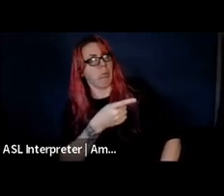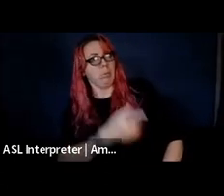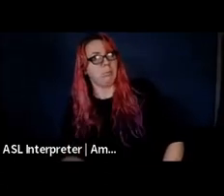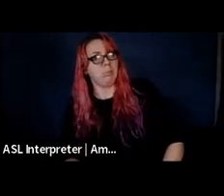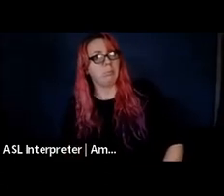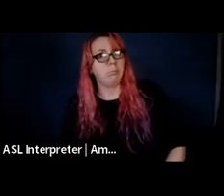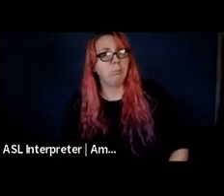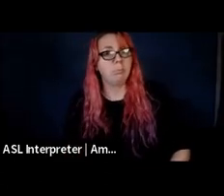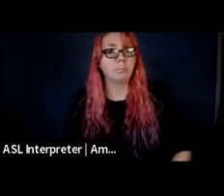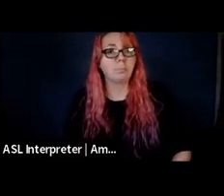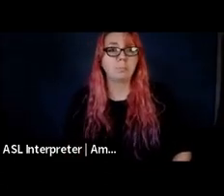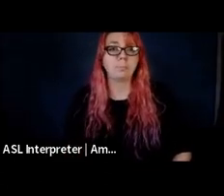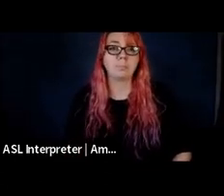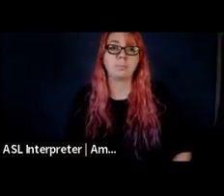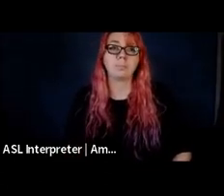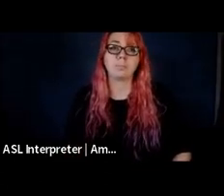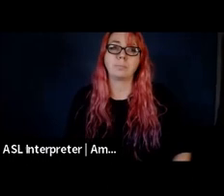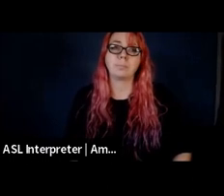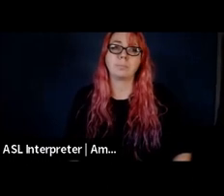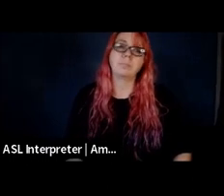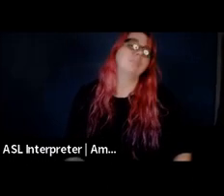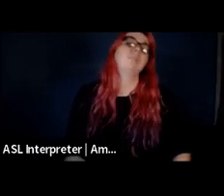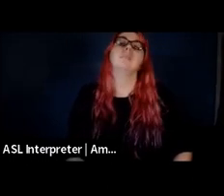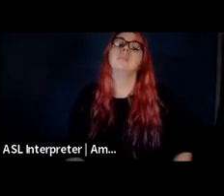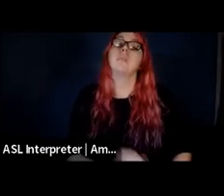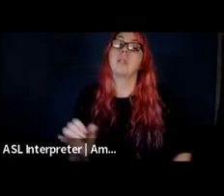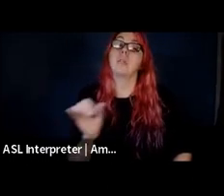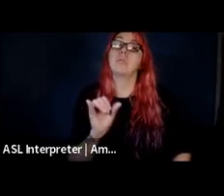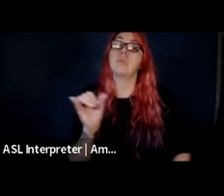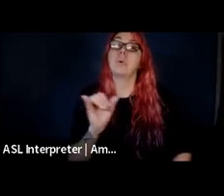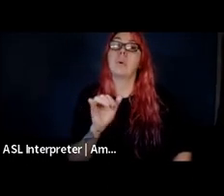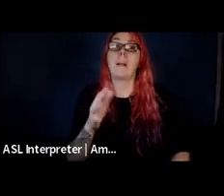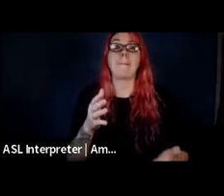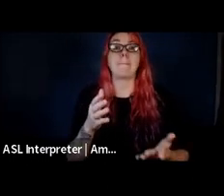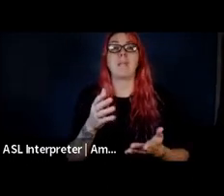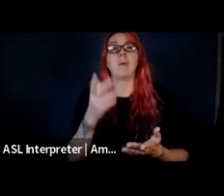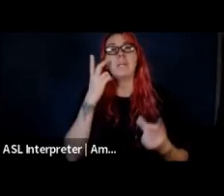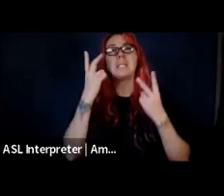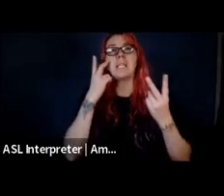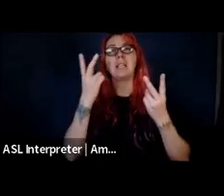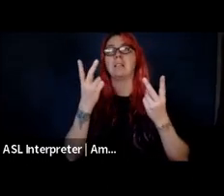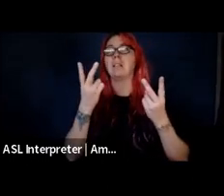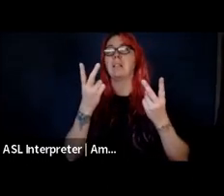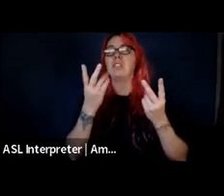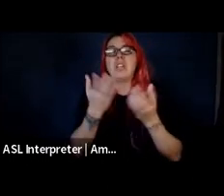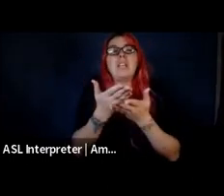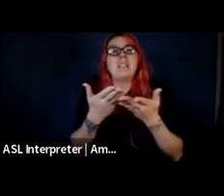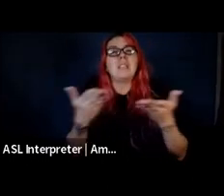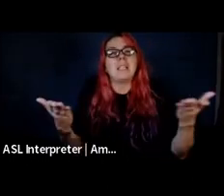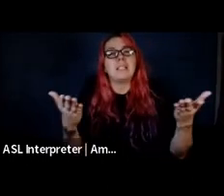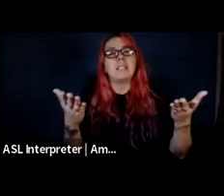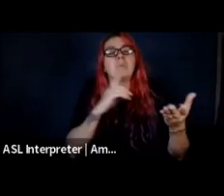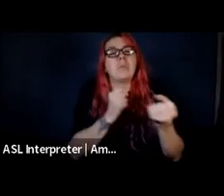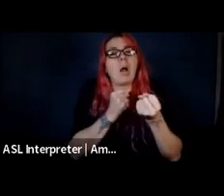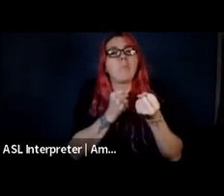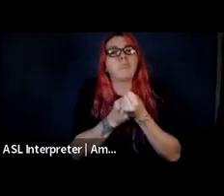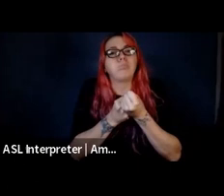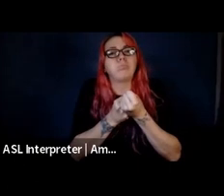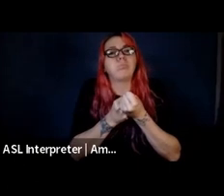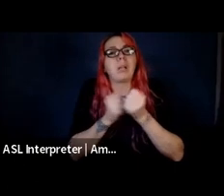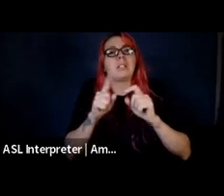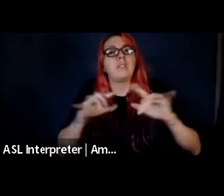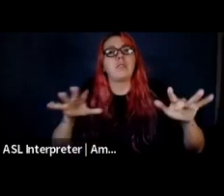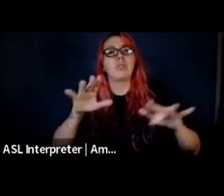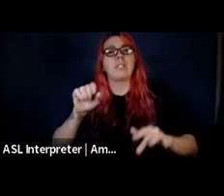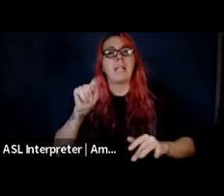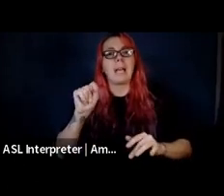kinds of things that are available to light, makeup, hair, all those things for Black folks. And then lastly, the one example that's there